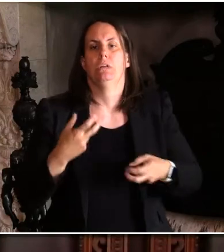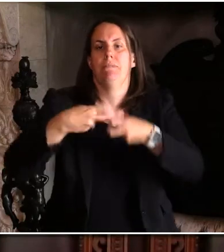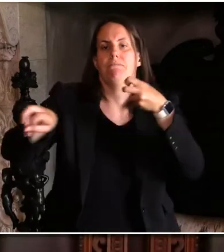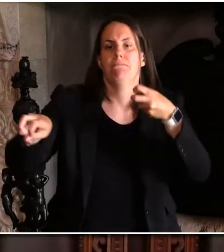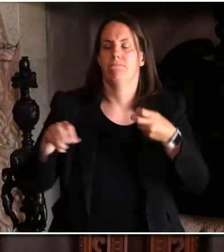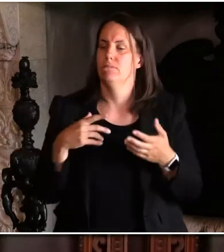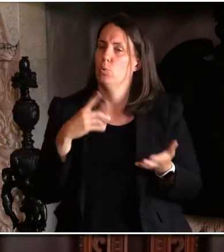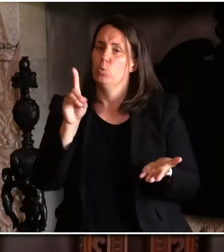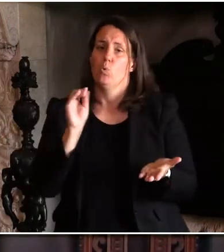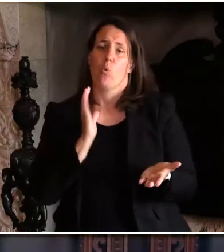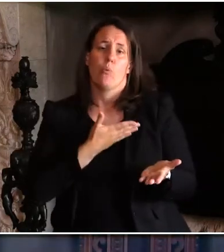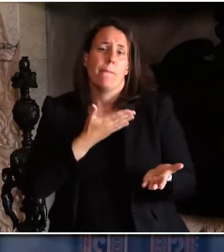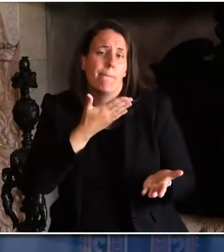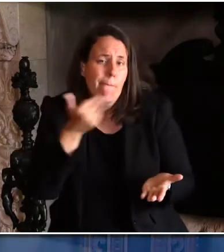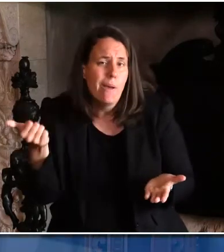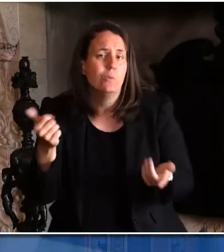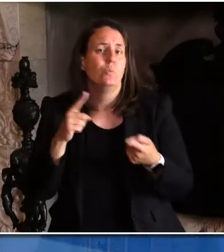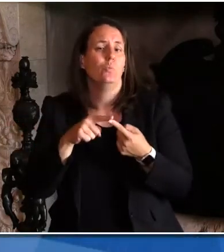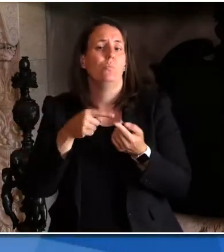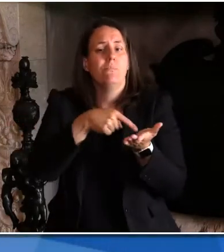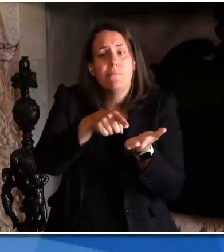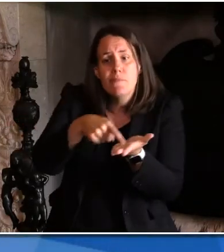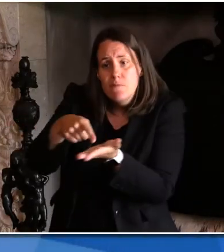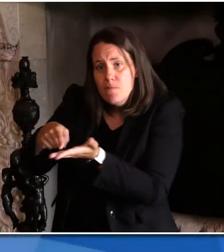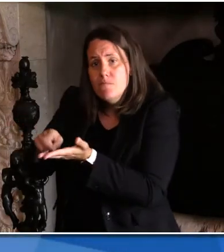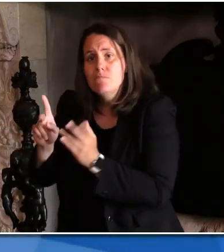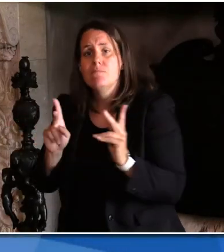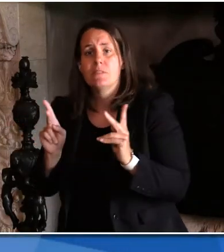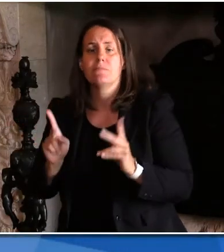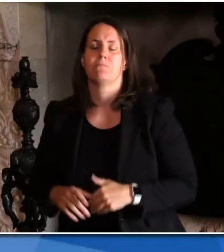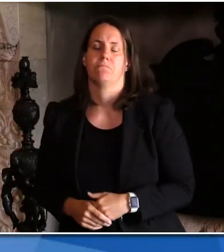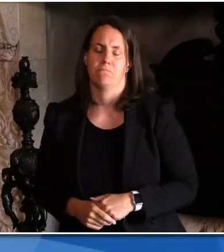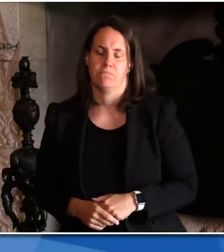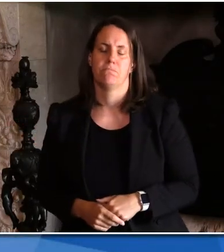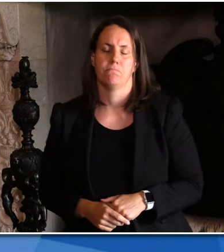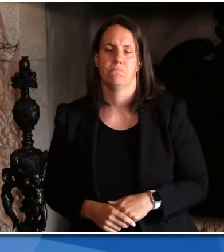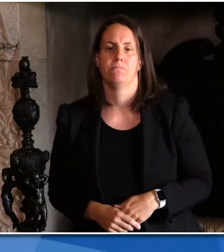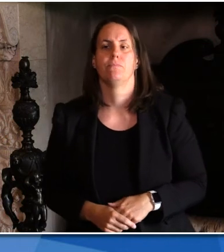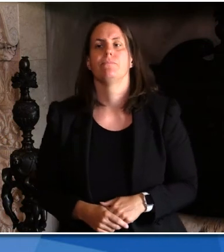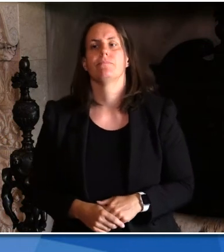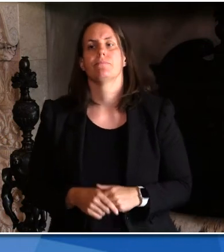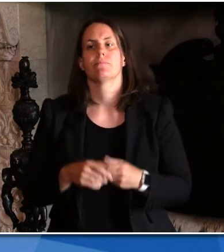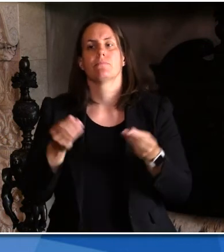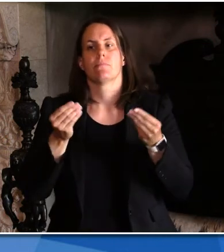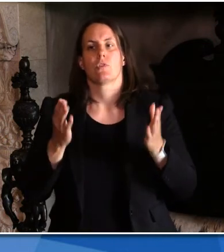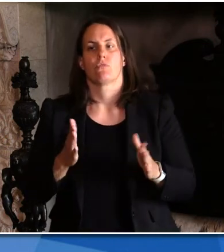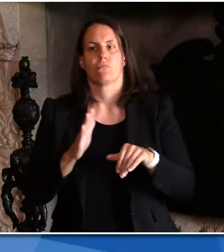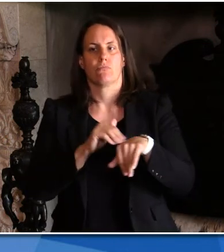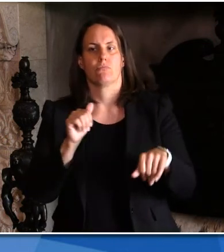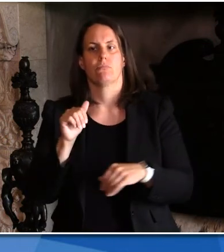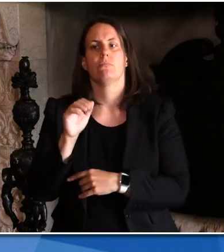paid. Thank you, Marty. Now to Mark Stevens from CBS 58 in Milwaukee. Mark?